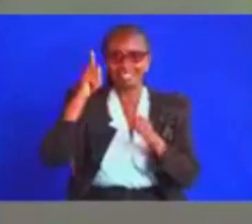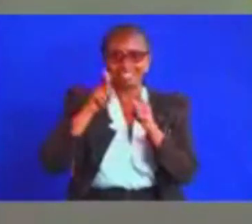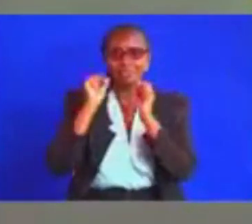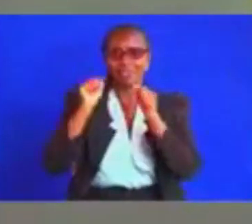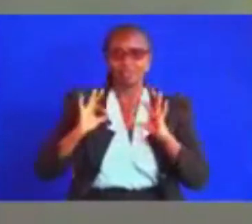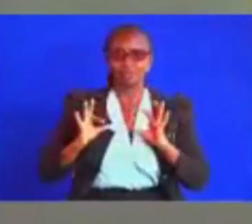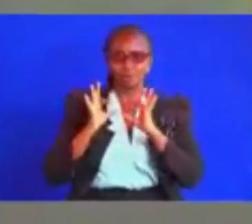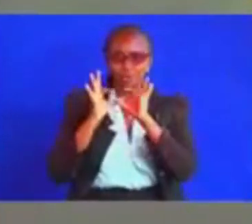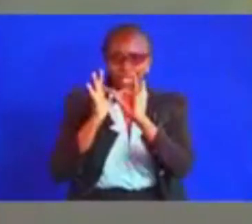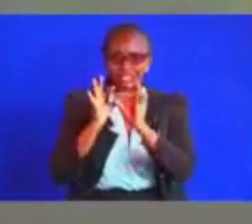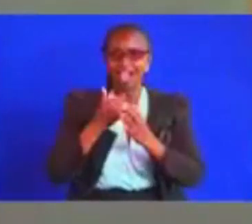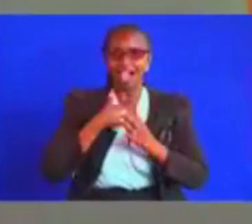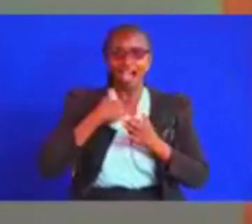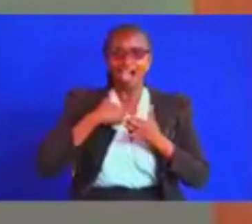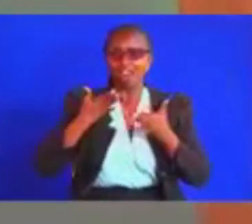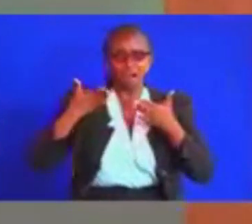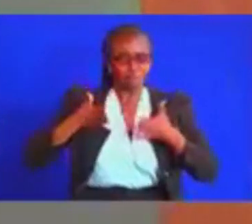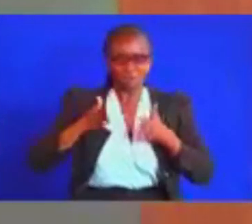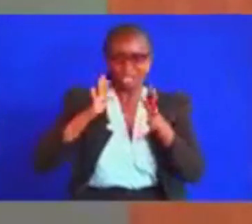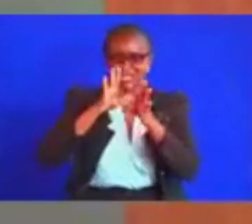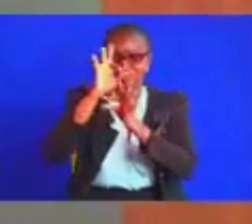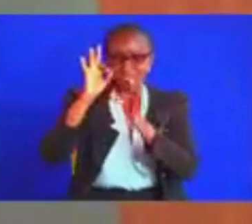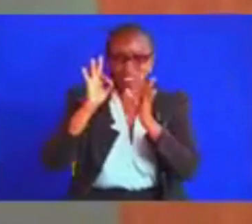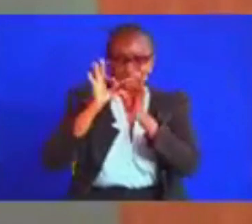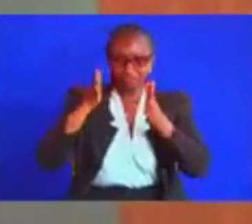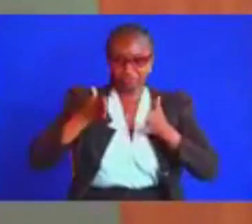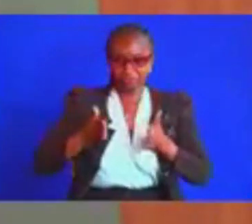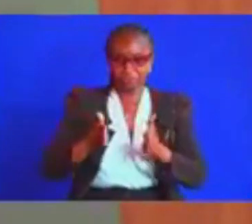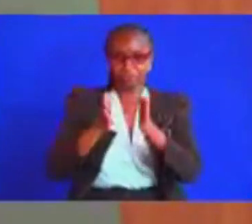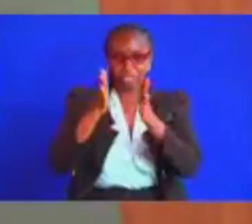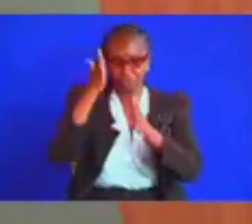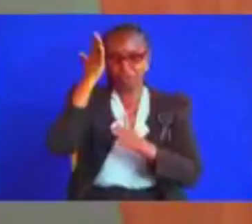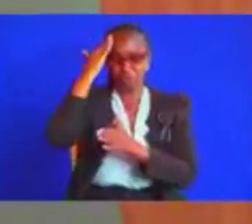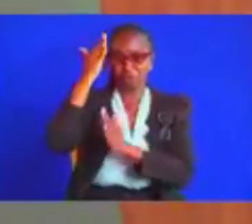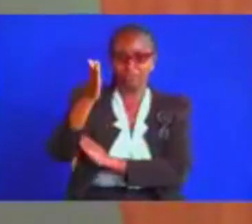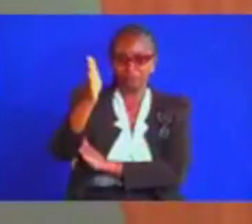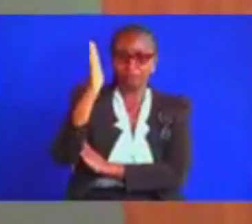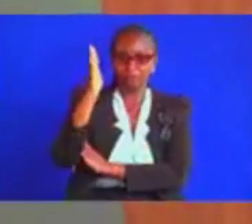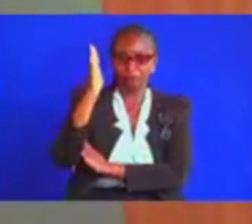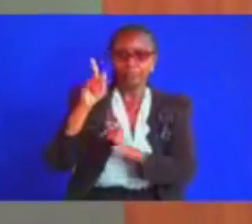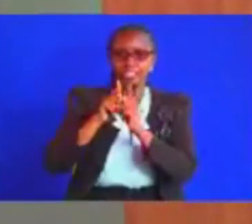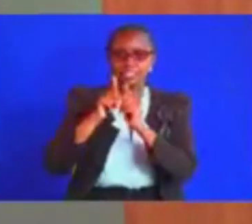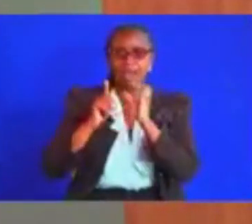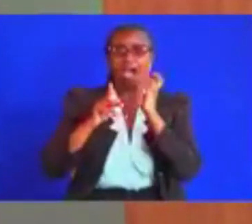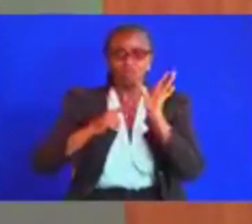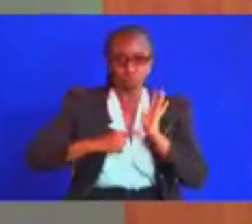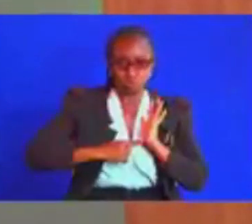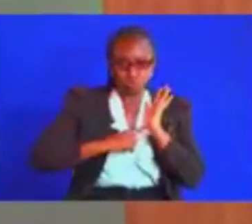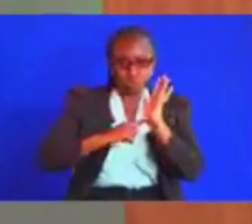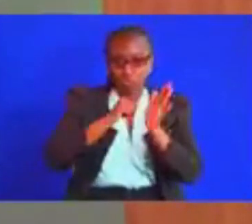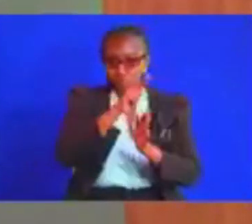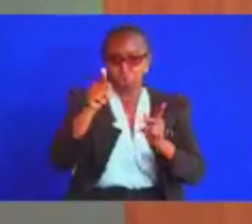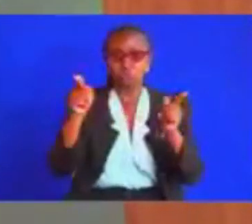connect. There is a predefined pathway to knowing God, and I'll be showing you shortly.